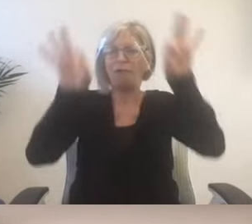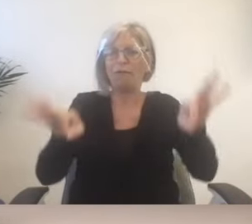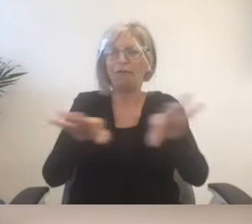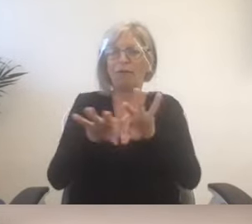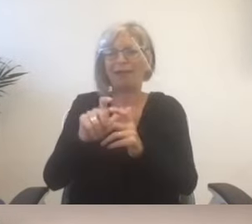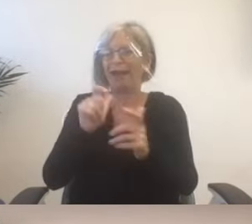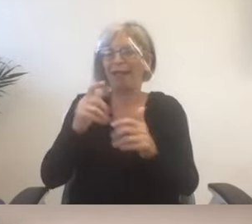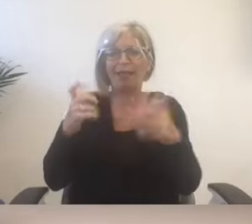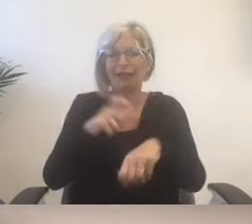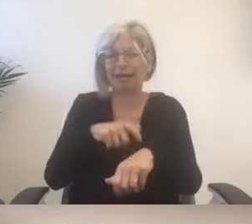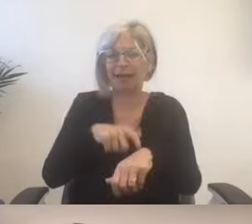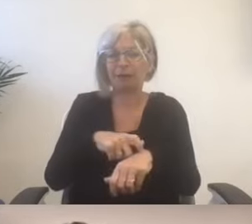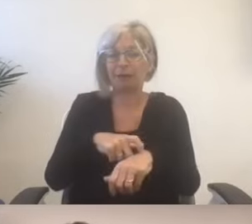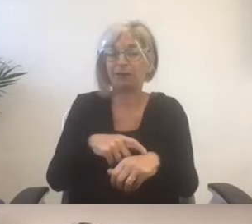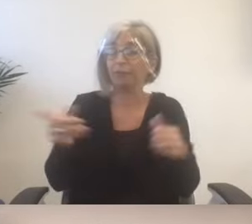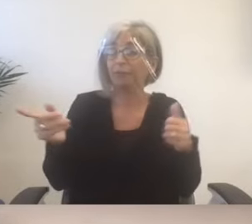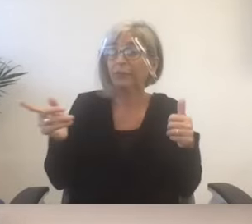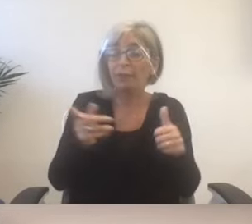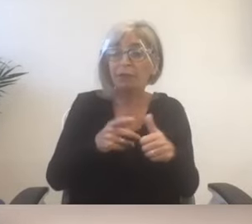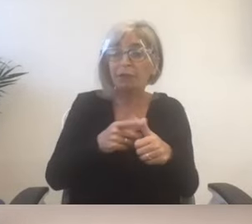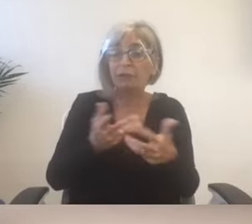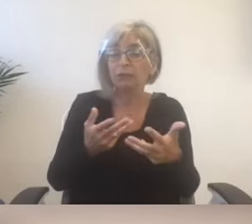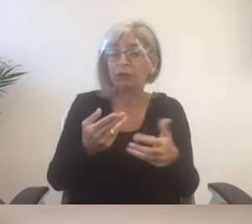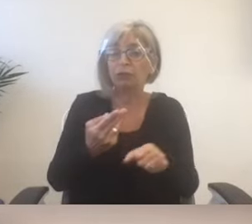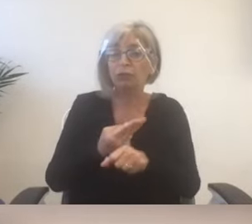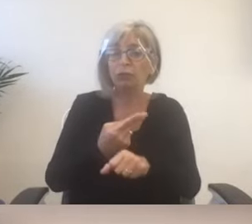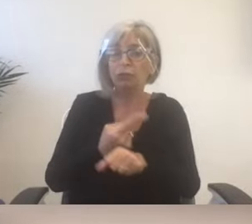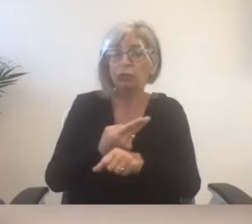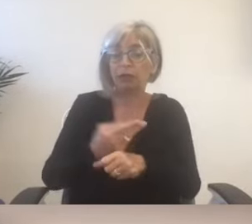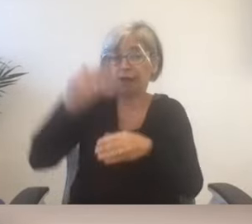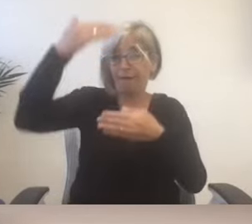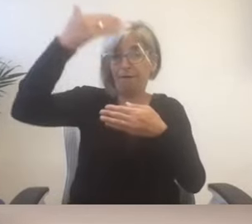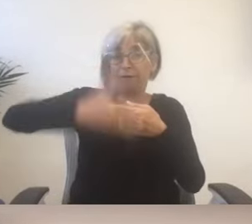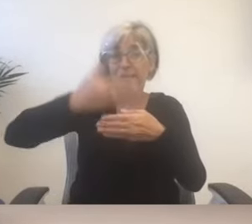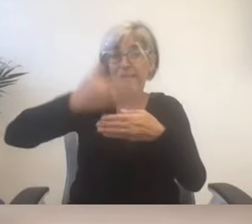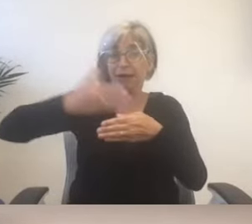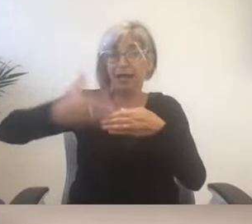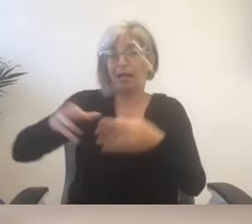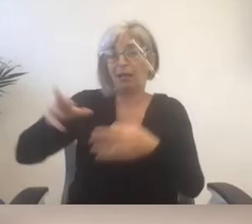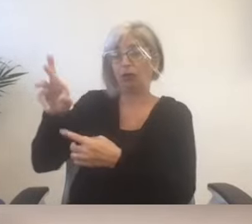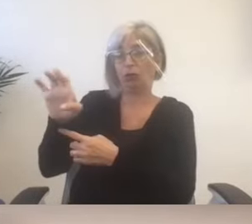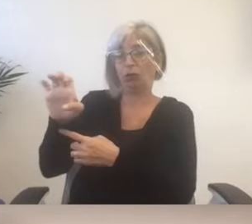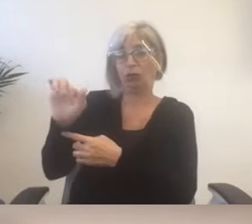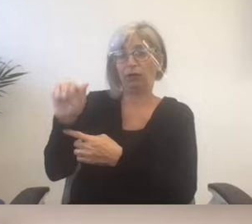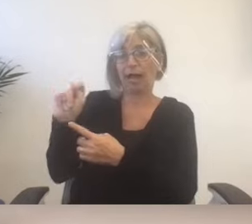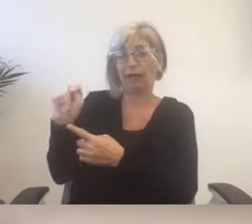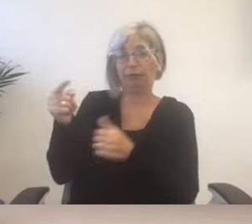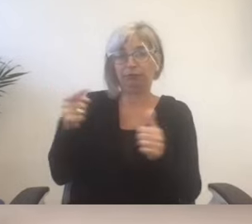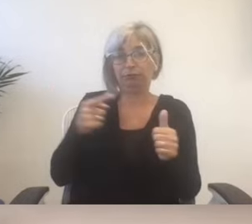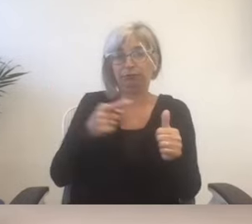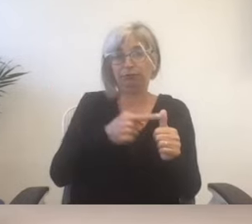back-to-back. The approach was really using a front end of React,